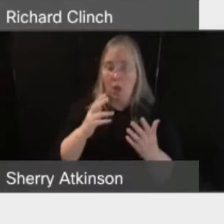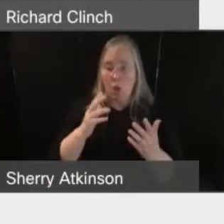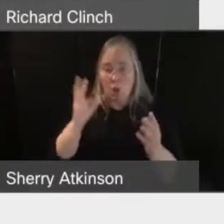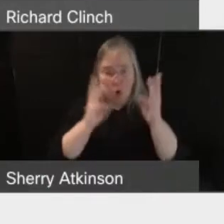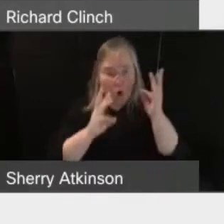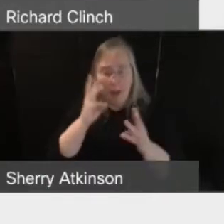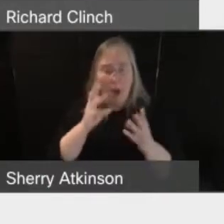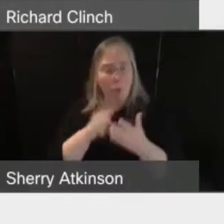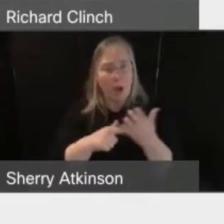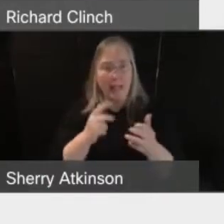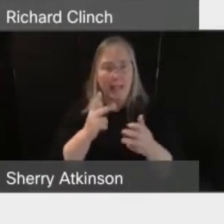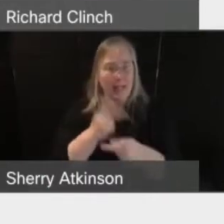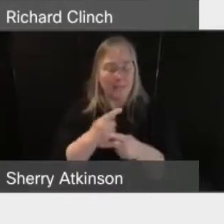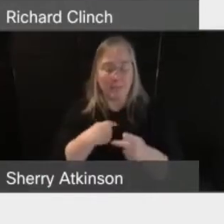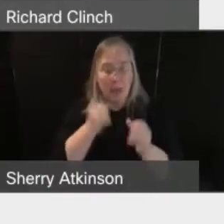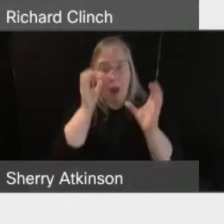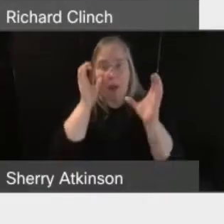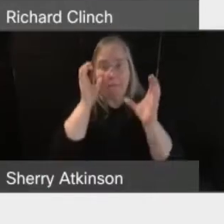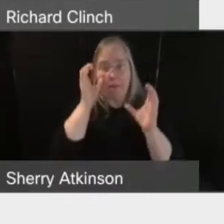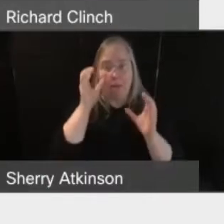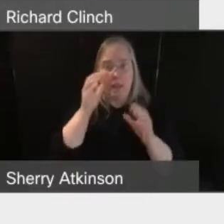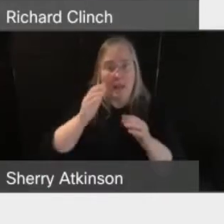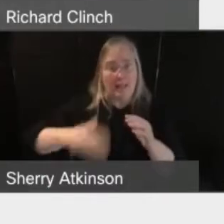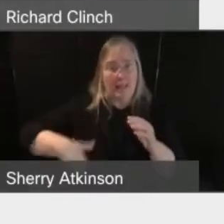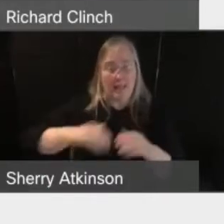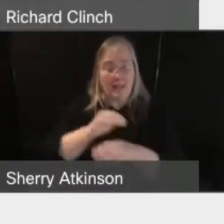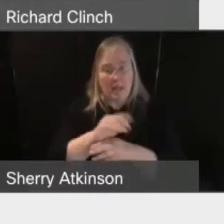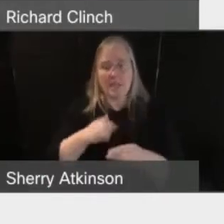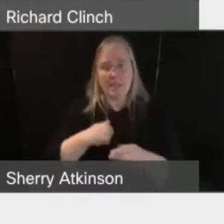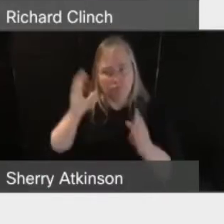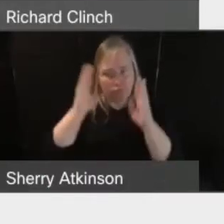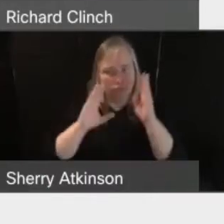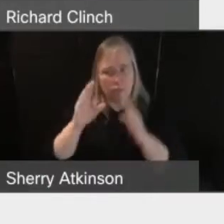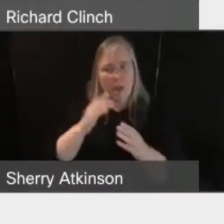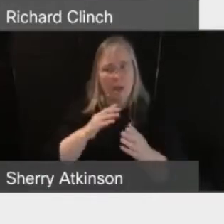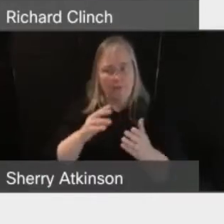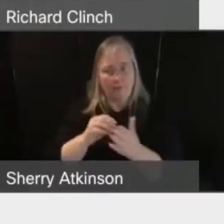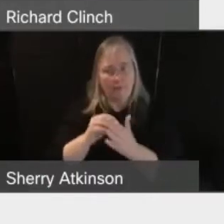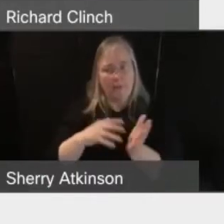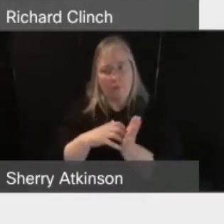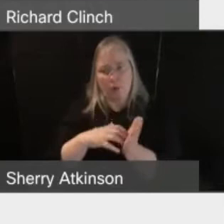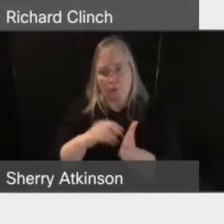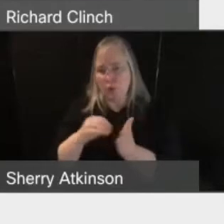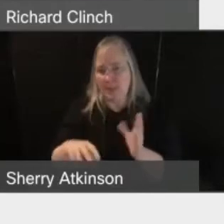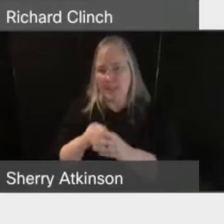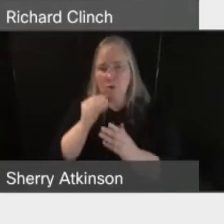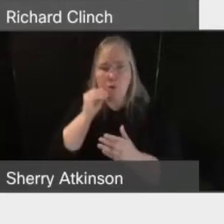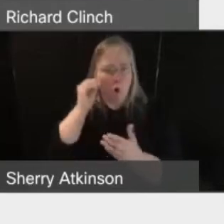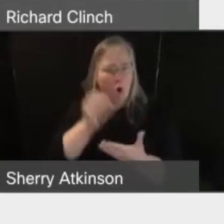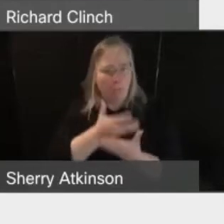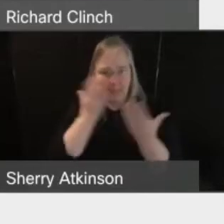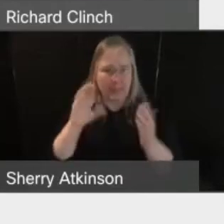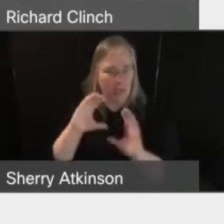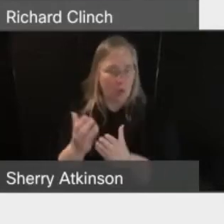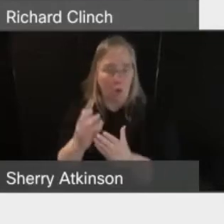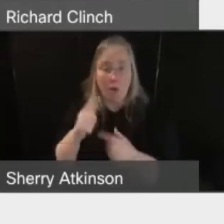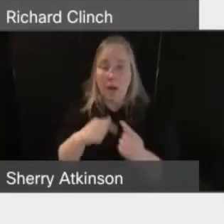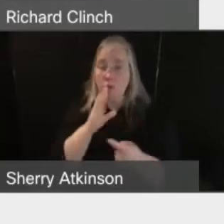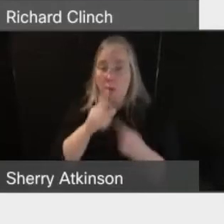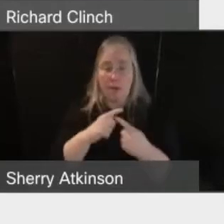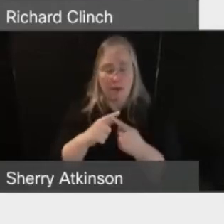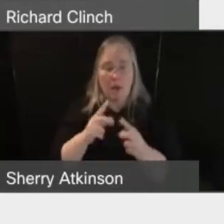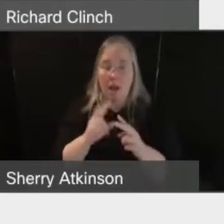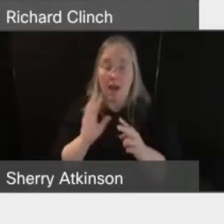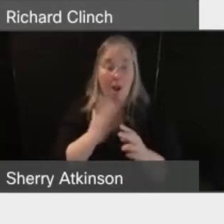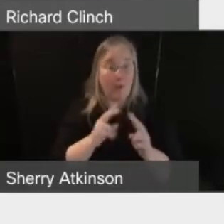the troubles of my students who are most vulnerable in the homeless category. You know, and when I talk about our very affluent